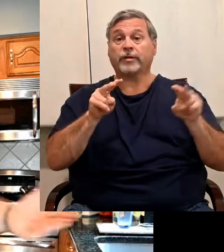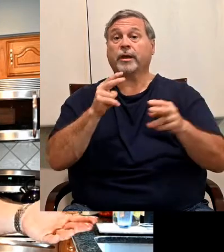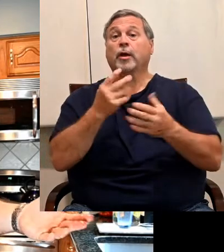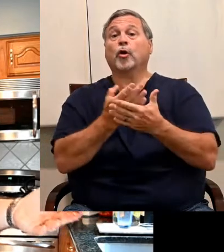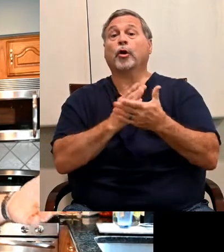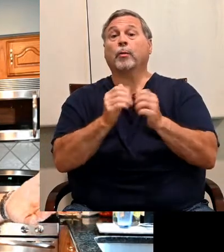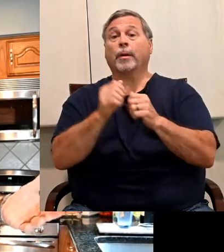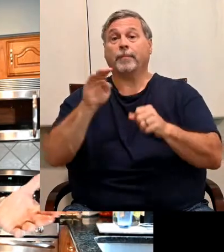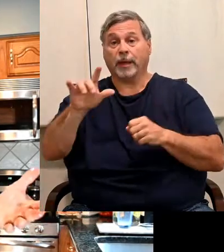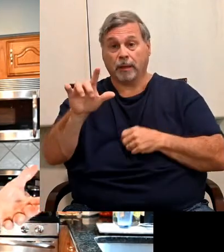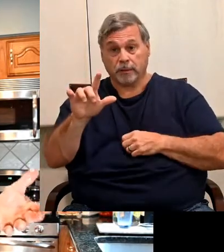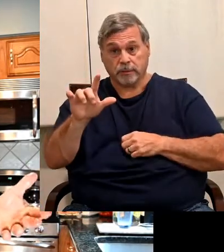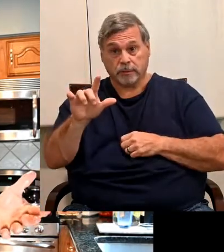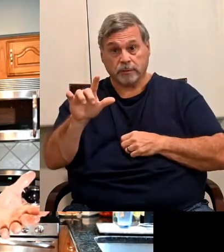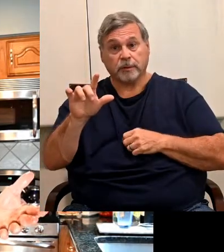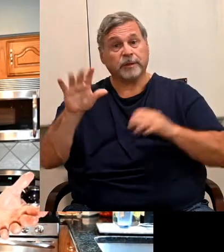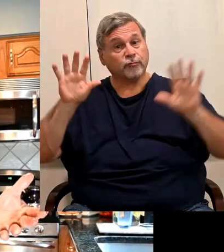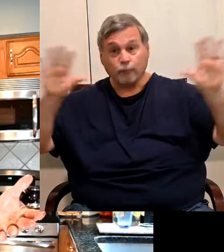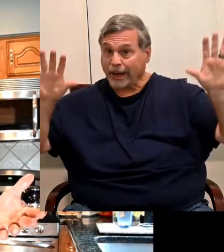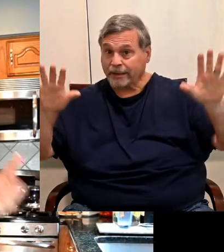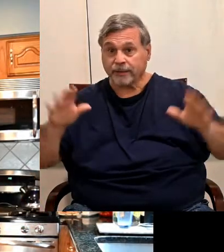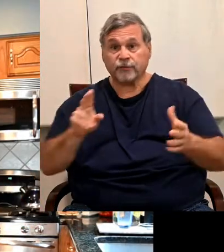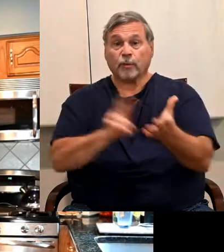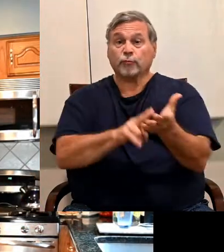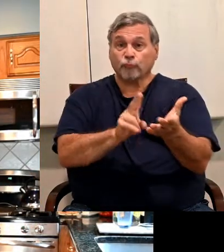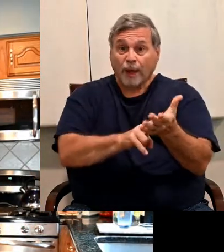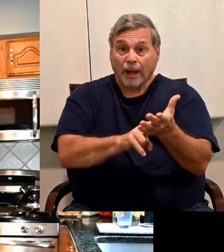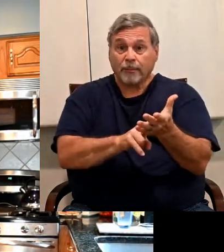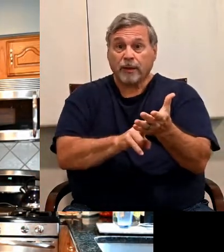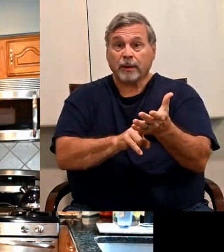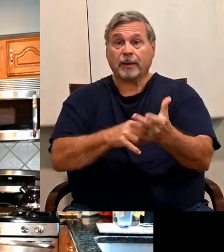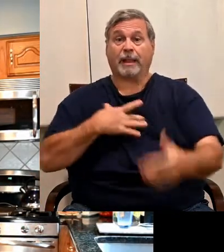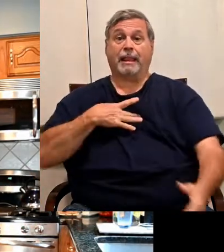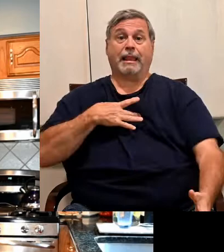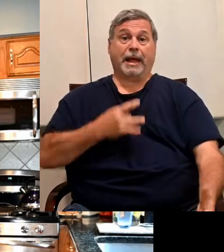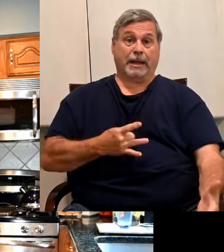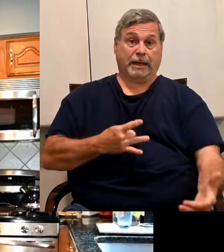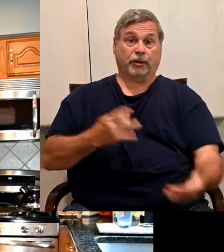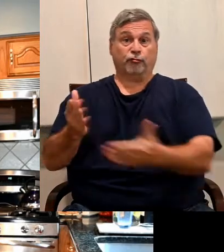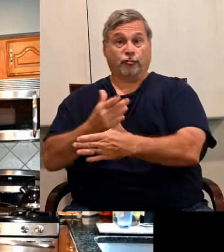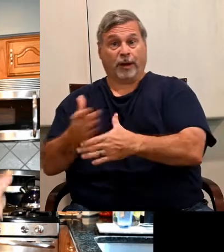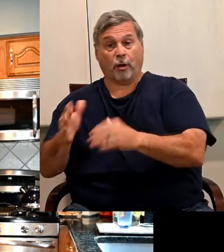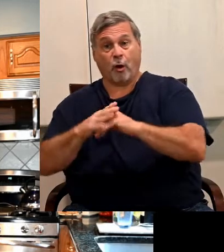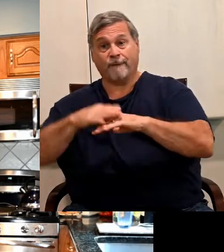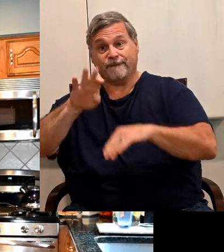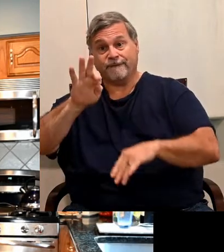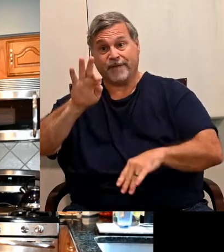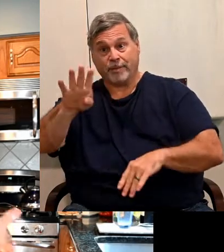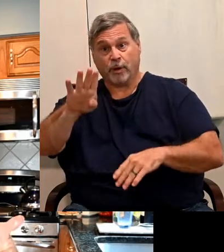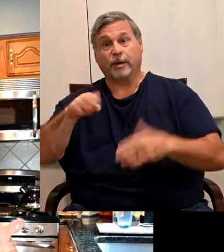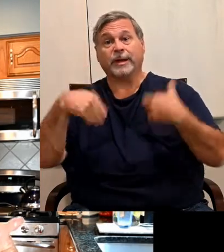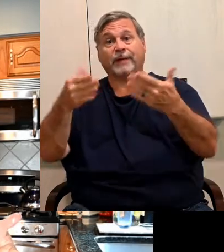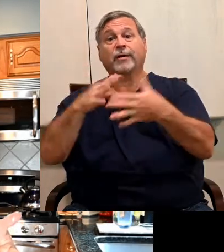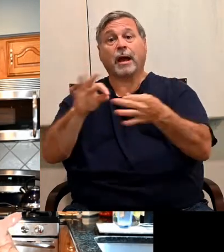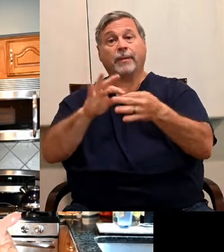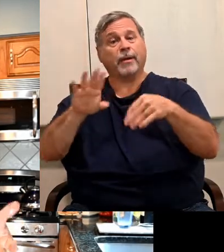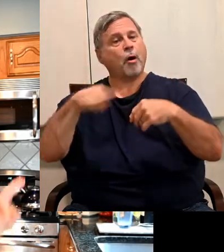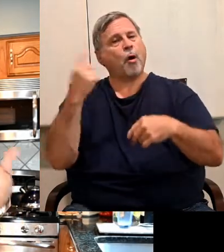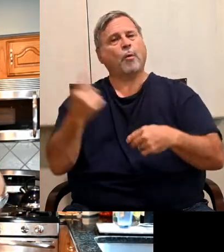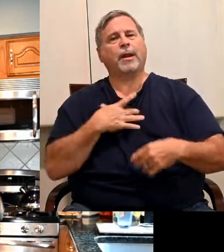So if you've been watching Cooking with Bill, that's great. Subscribe, like us, share us